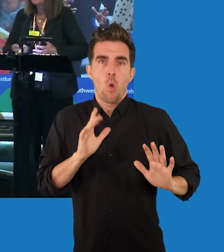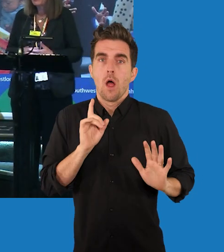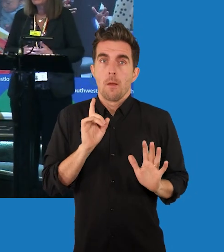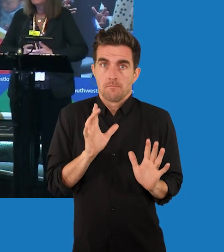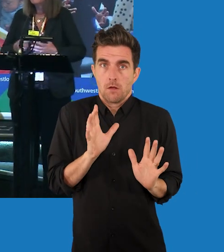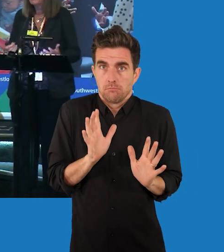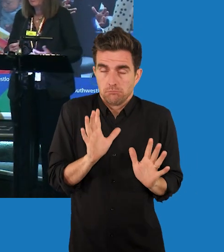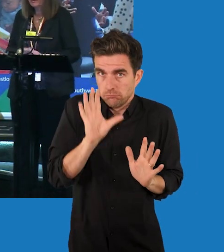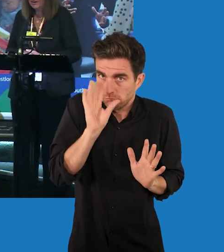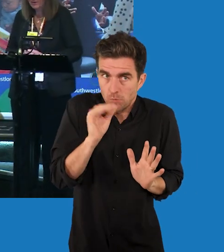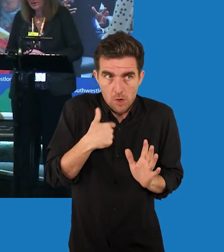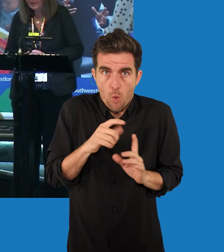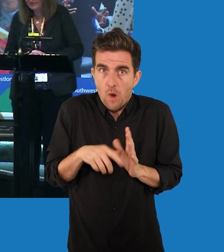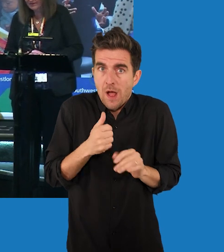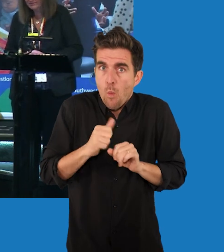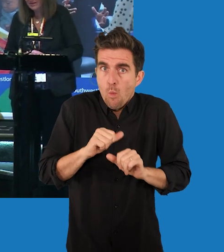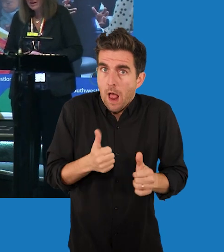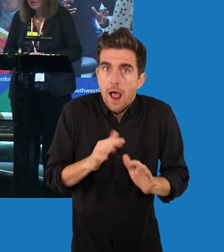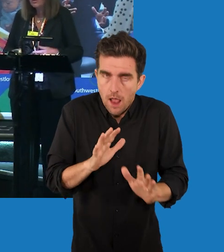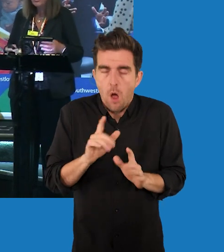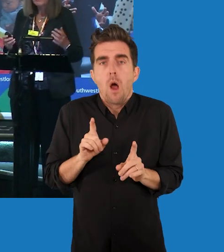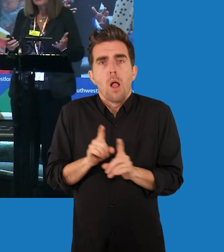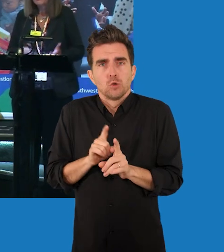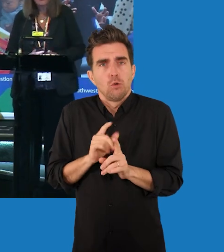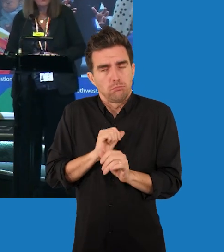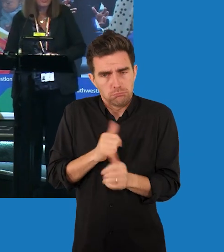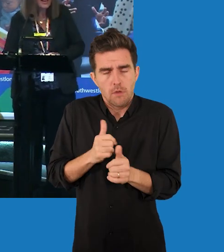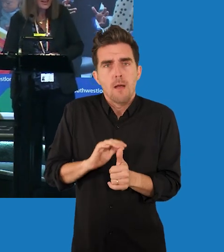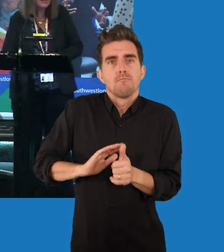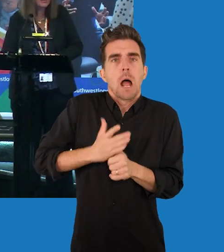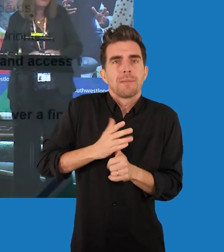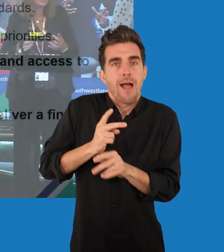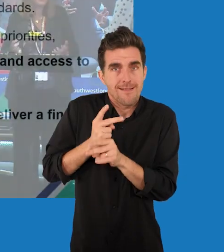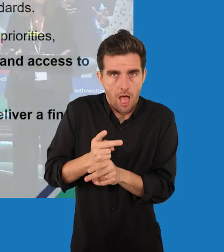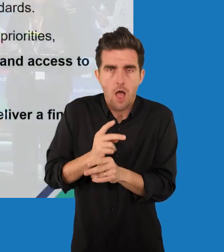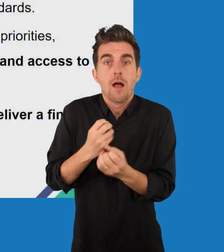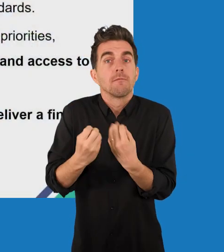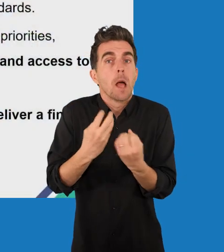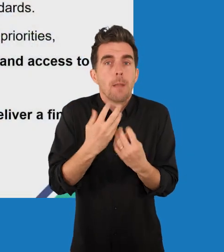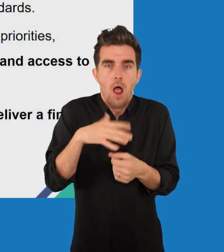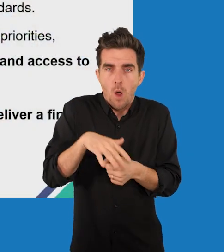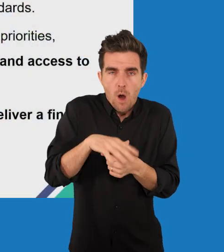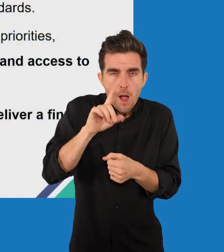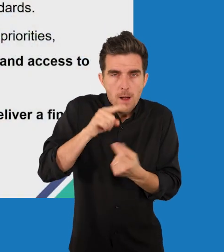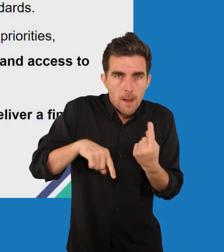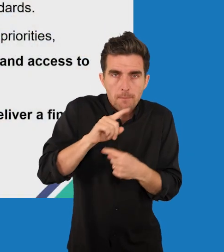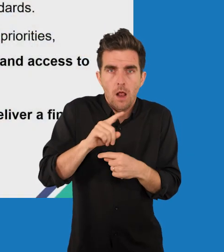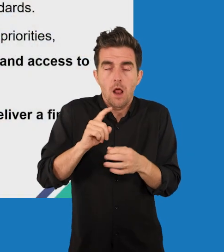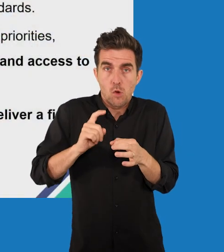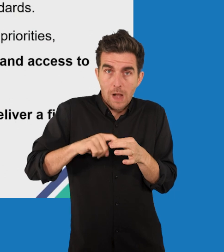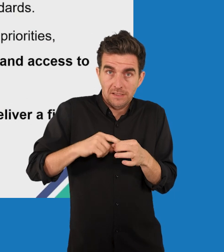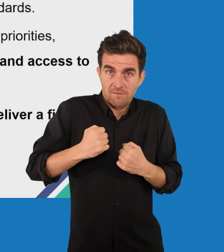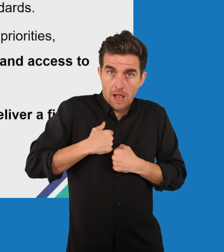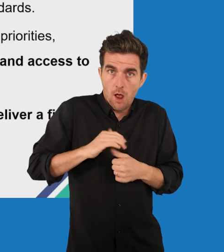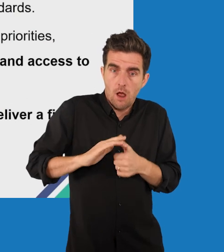saying that we actually do very well in South West London. We also have really good primary care. We get really good feedback from our local residents about